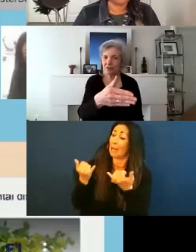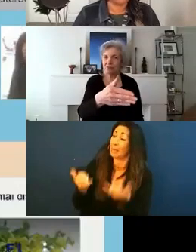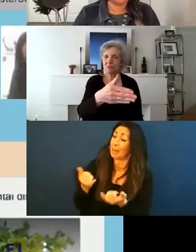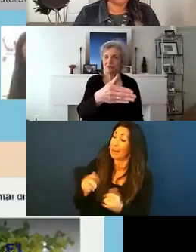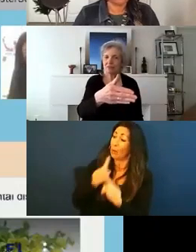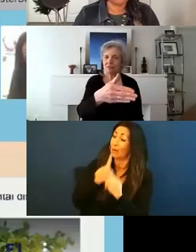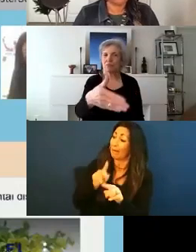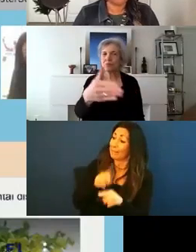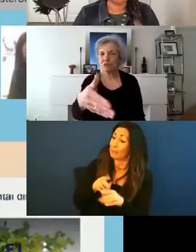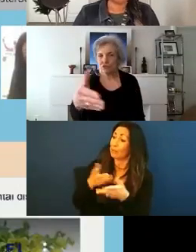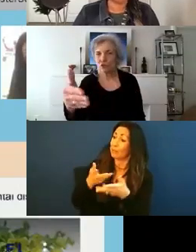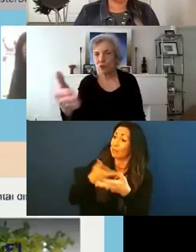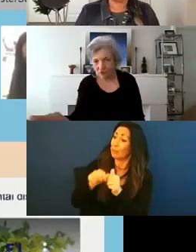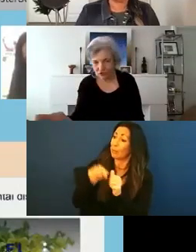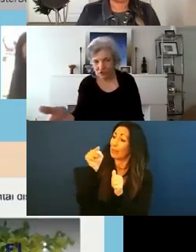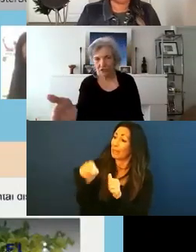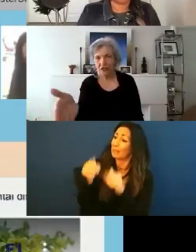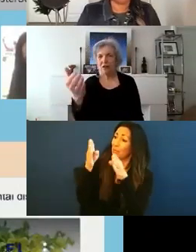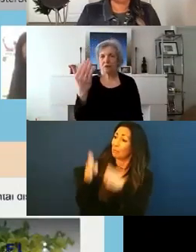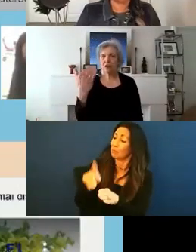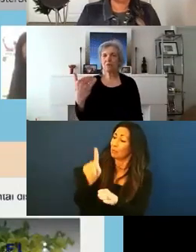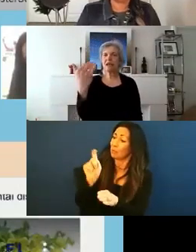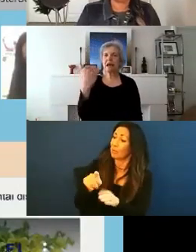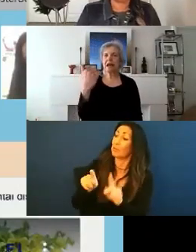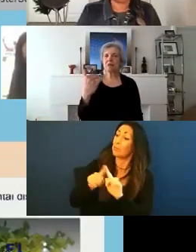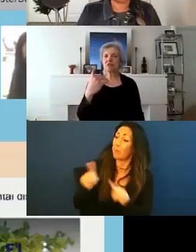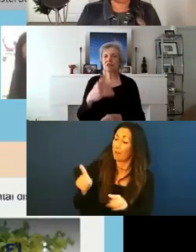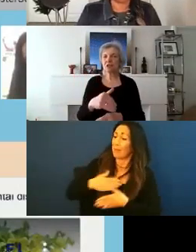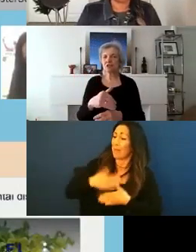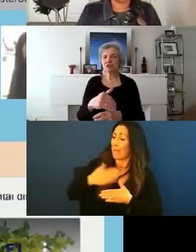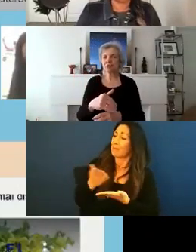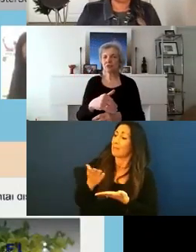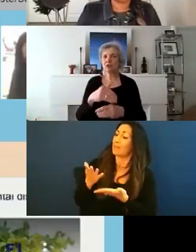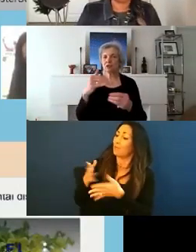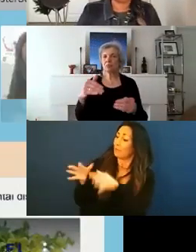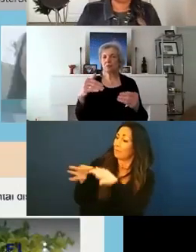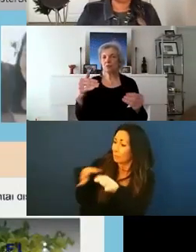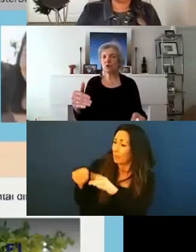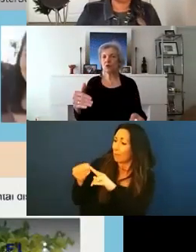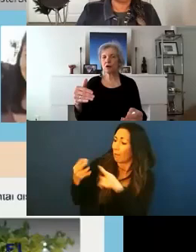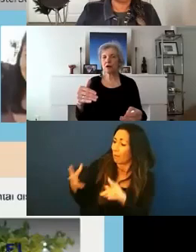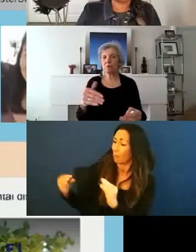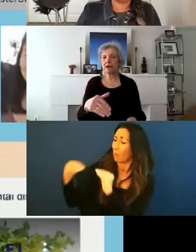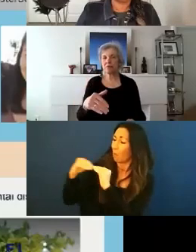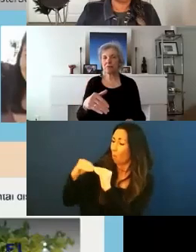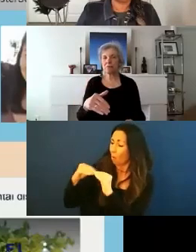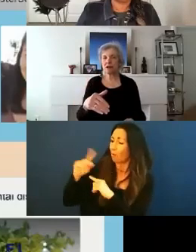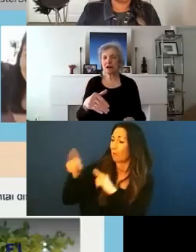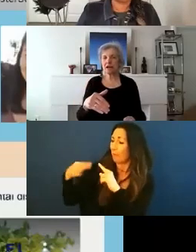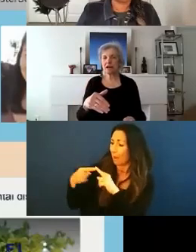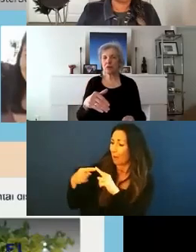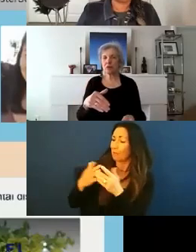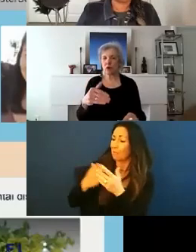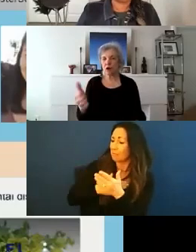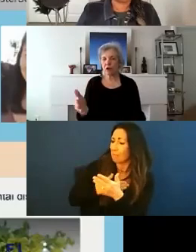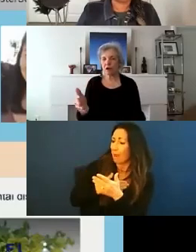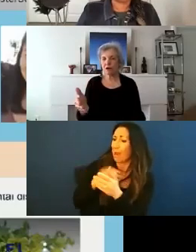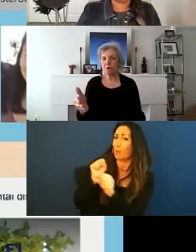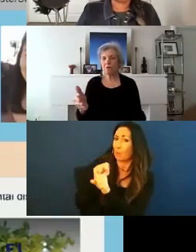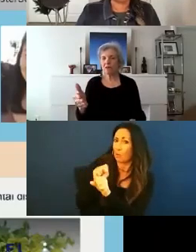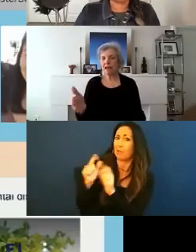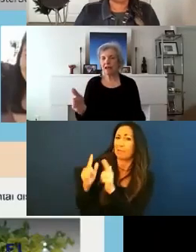answering this person's question, but I'd be happy to tell you a little bit more about my